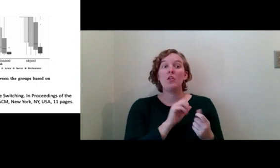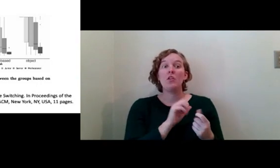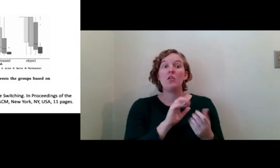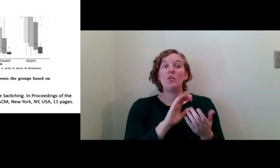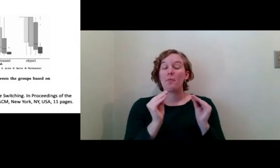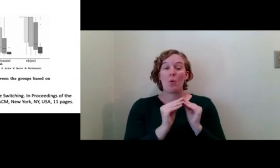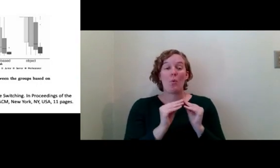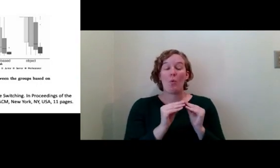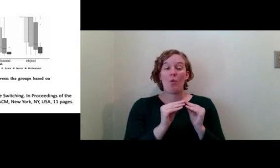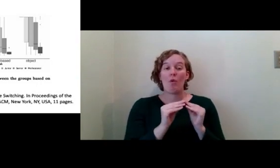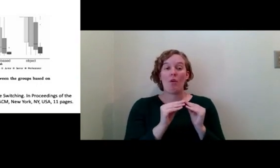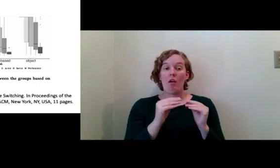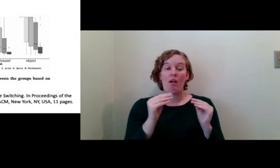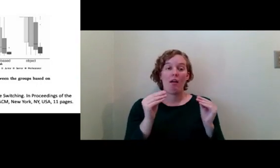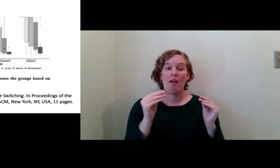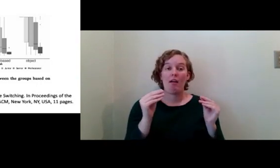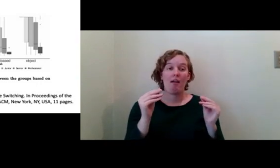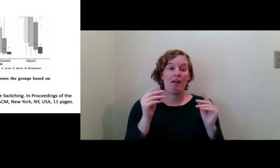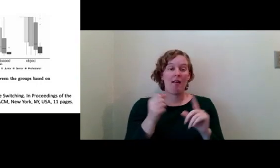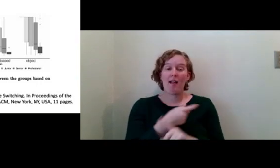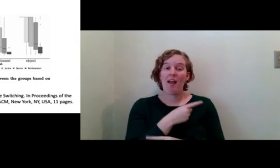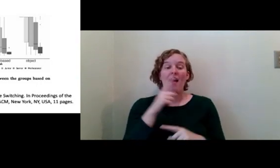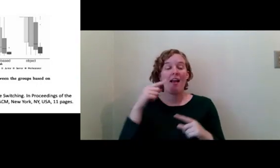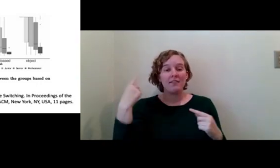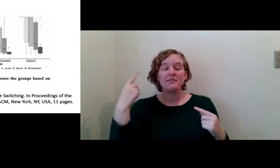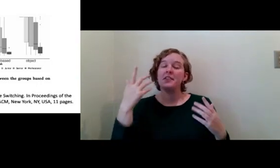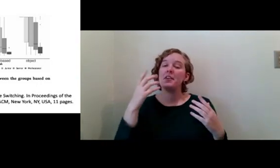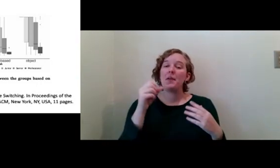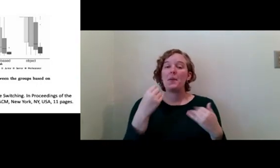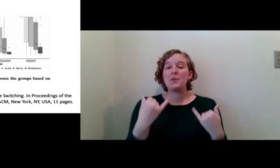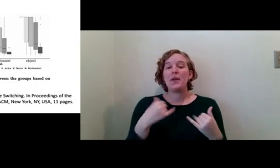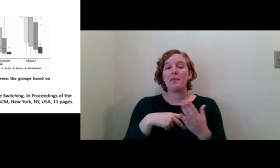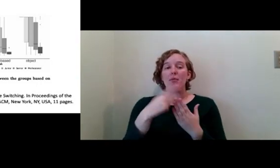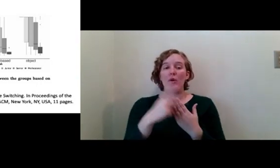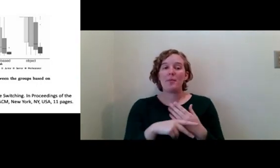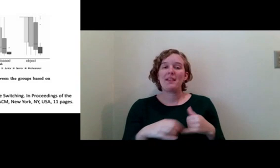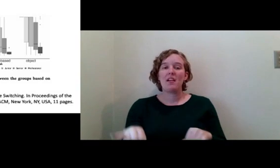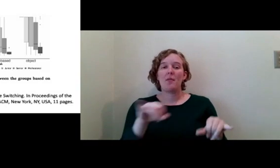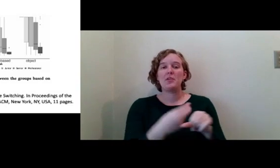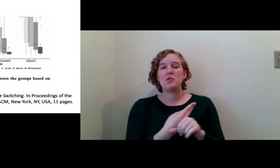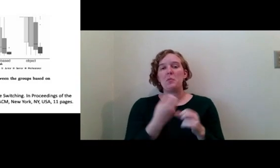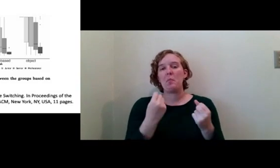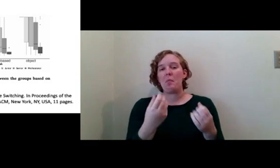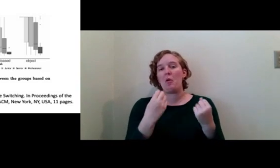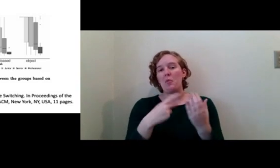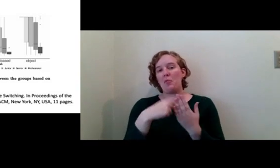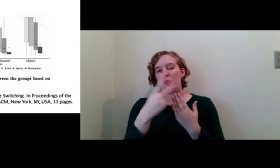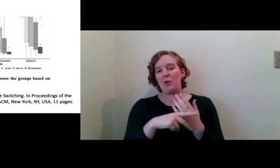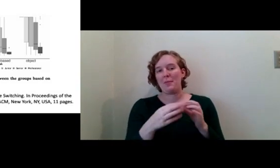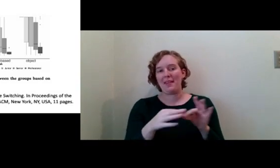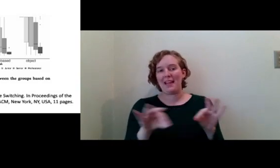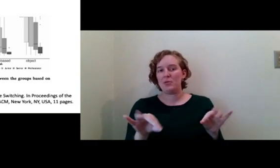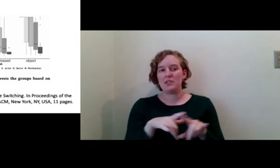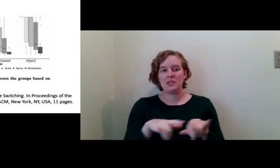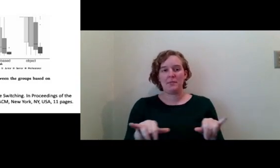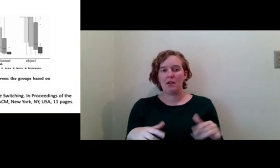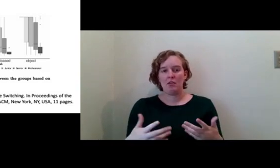for example, in programming today, it's often really common to just use multiple programming languages at once.